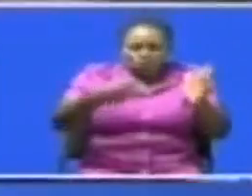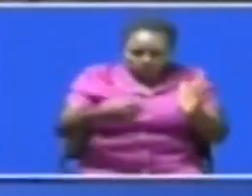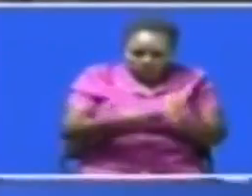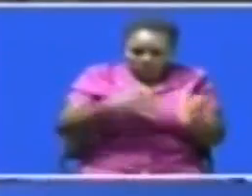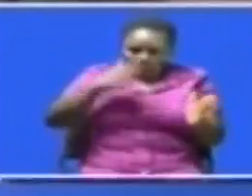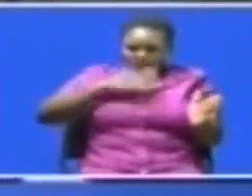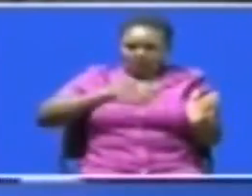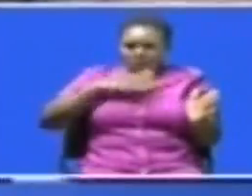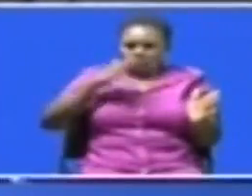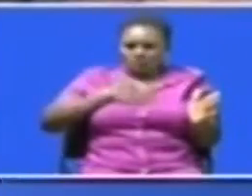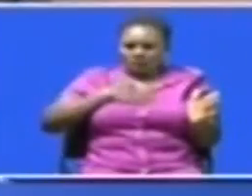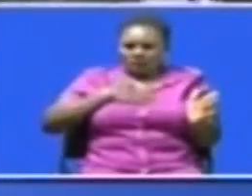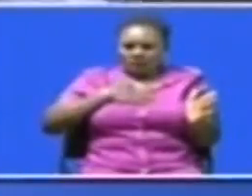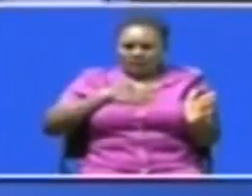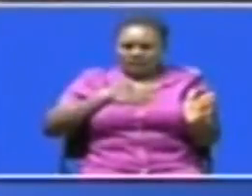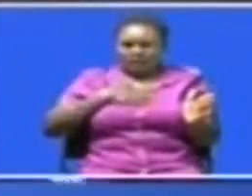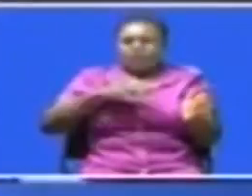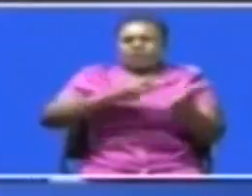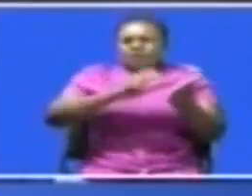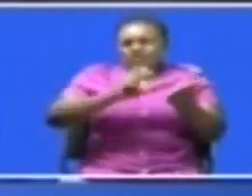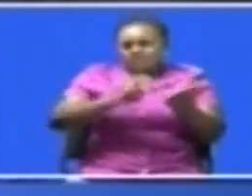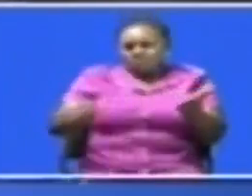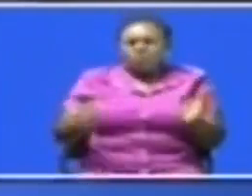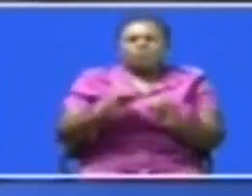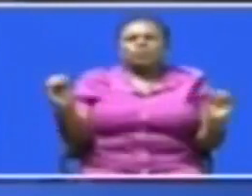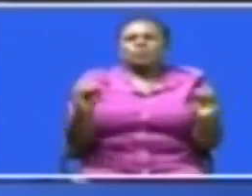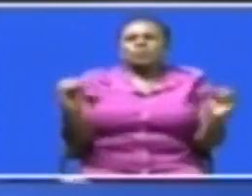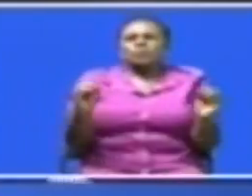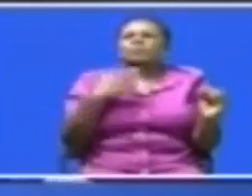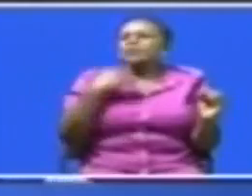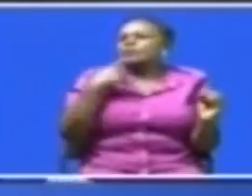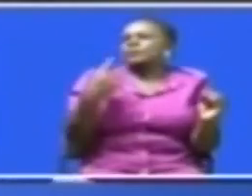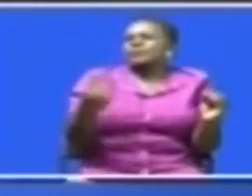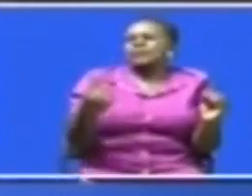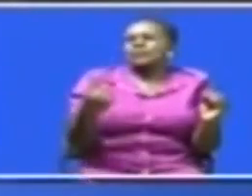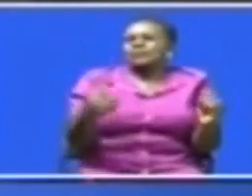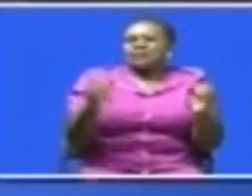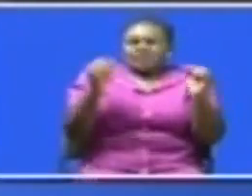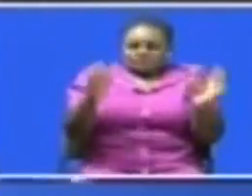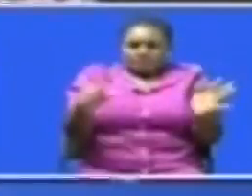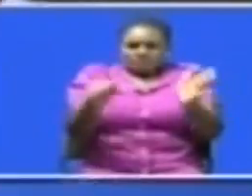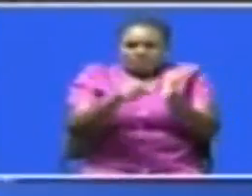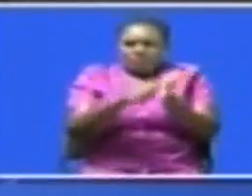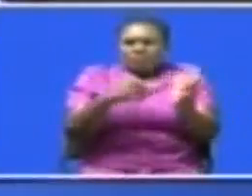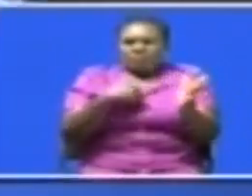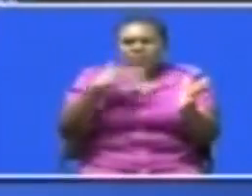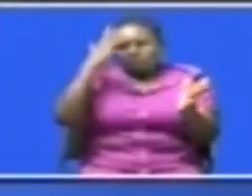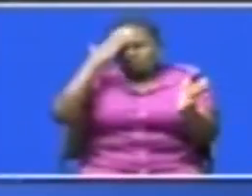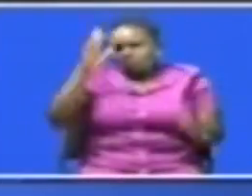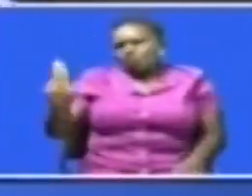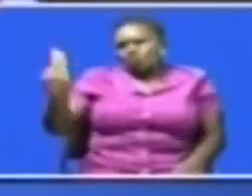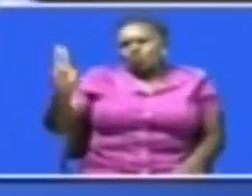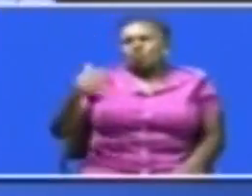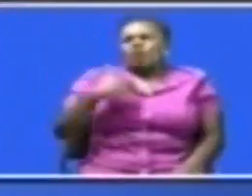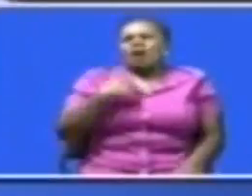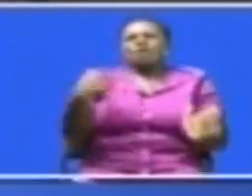upande zetu isiwe sacrificed because of William Ruto. Yes. Yeah. Yo ndo tunataka tuseme. Na kama kuna shida, tunajua Uhuru wako na shida